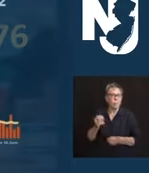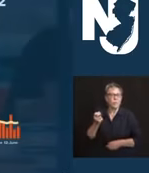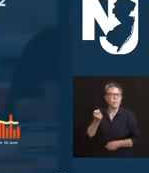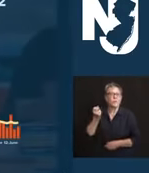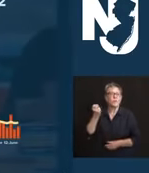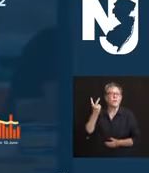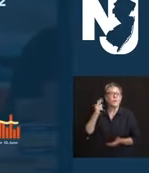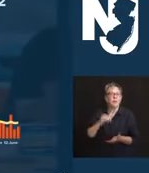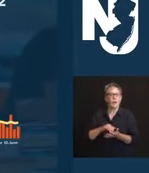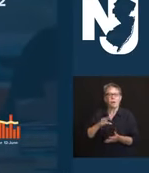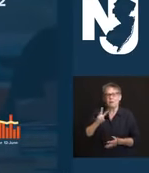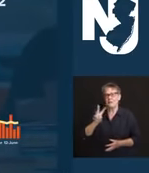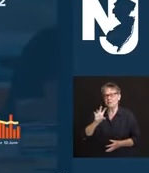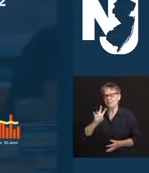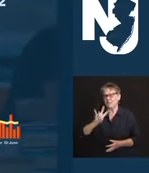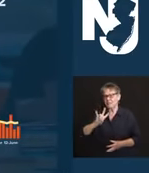of